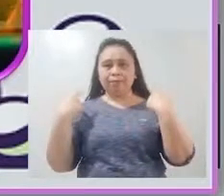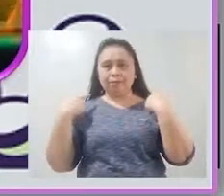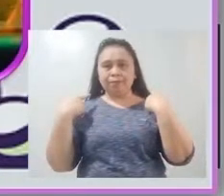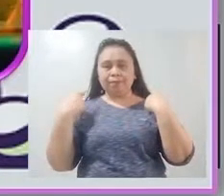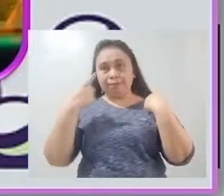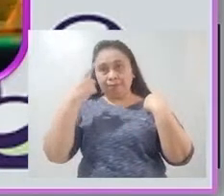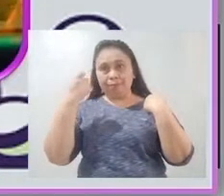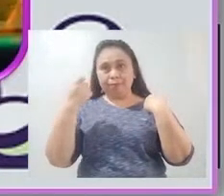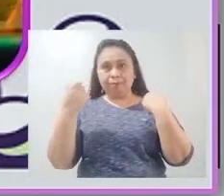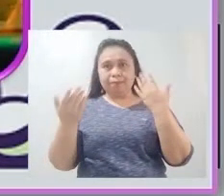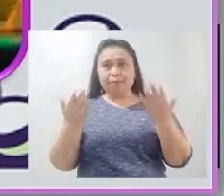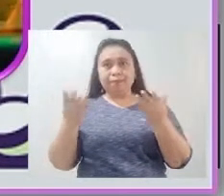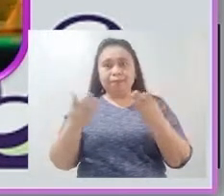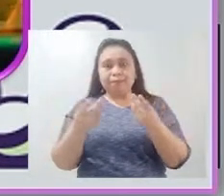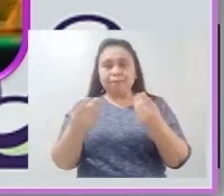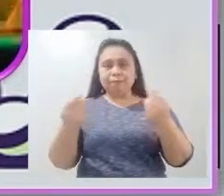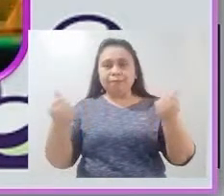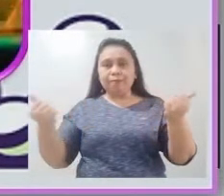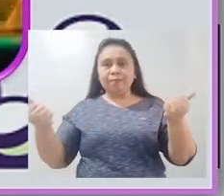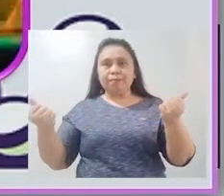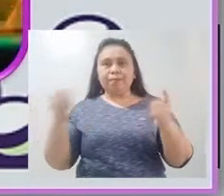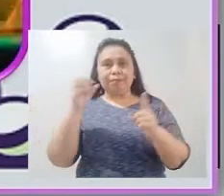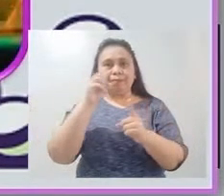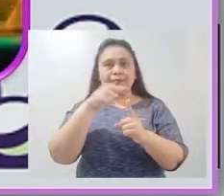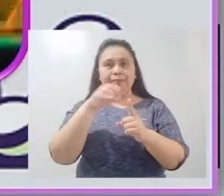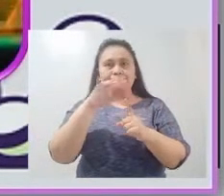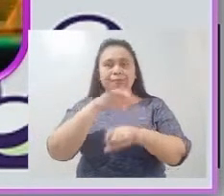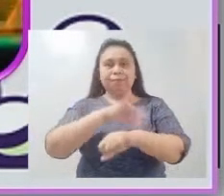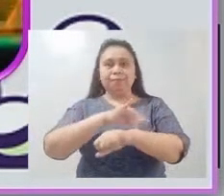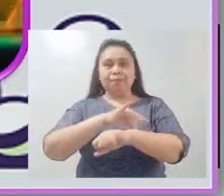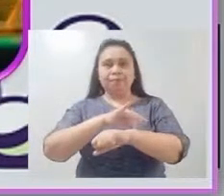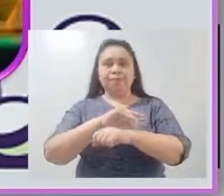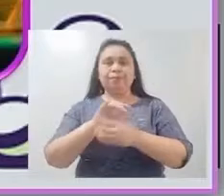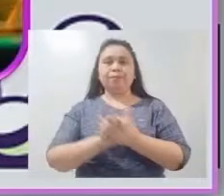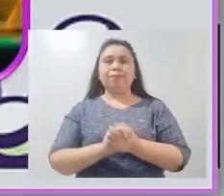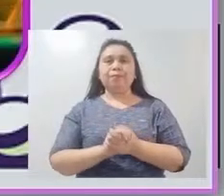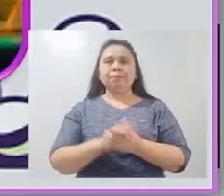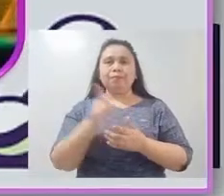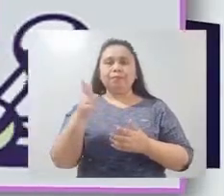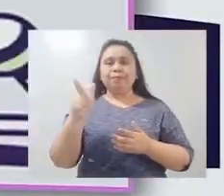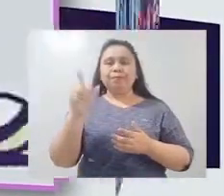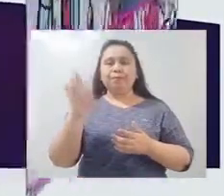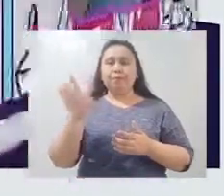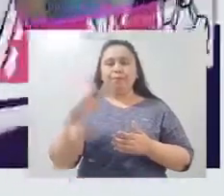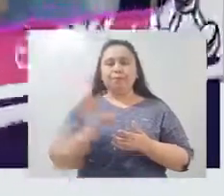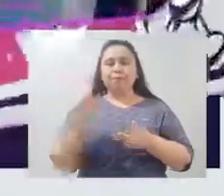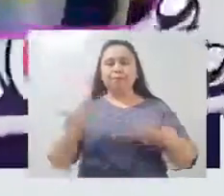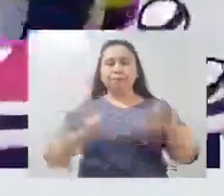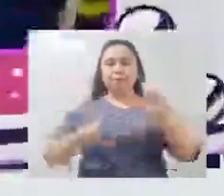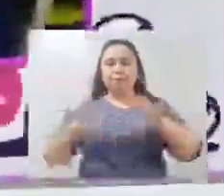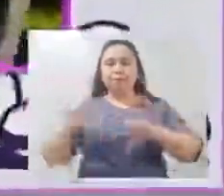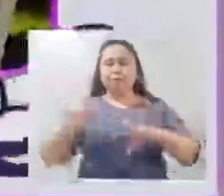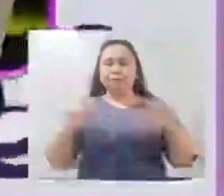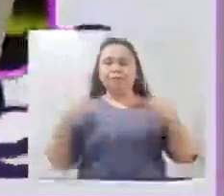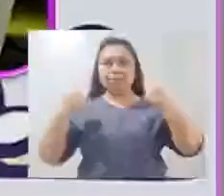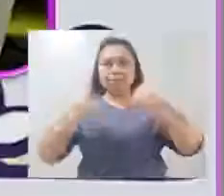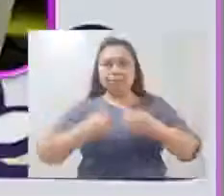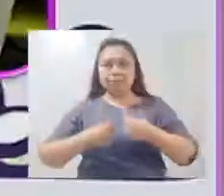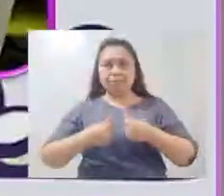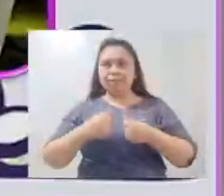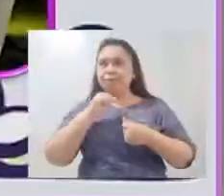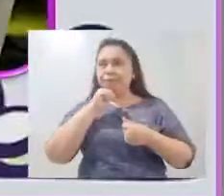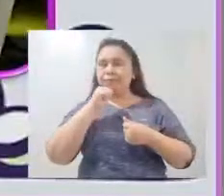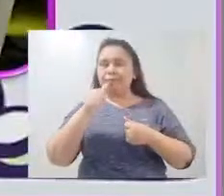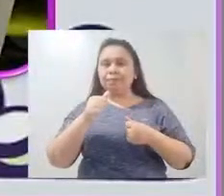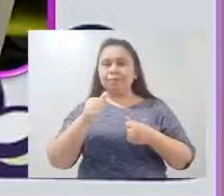materials tend to melt and stick to exposed skin. Number 24, laboratory